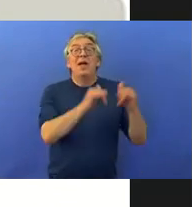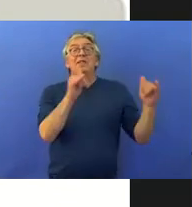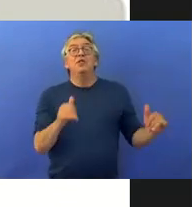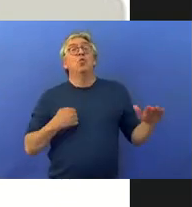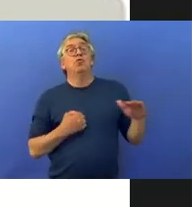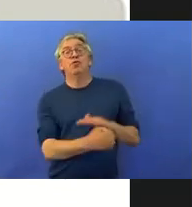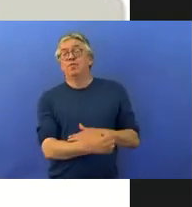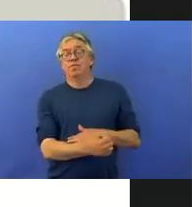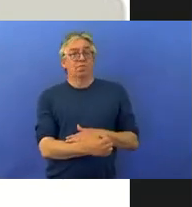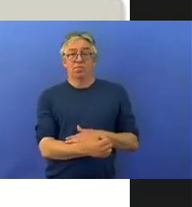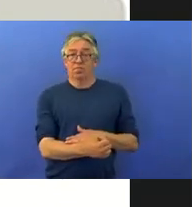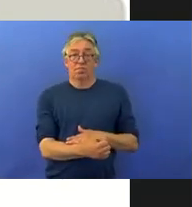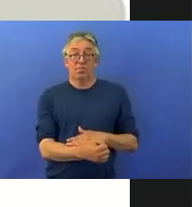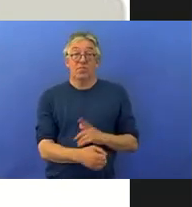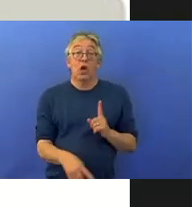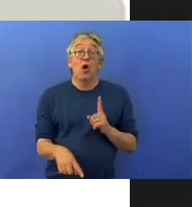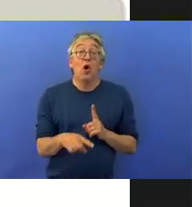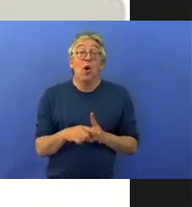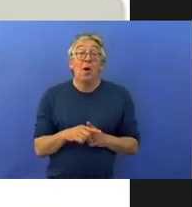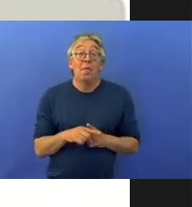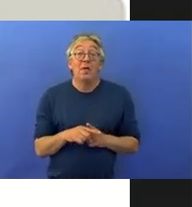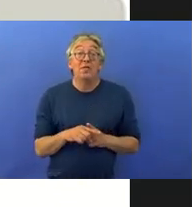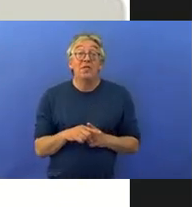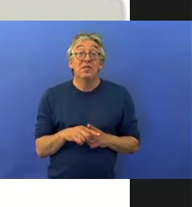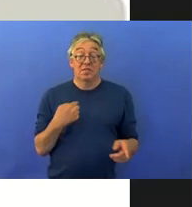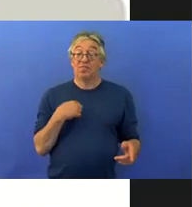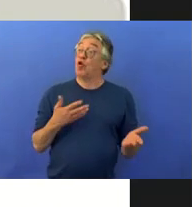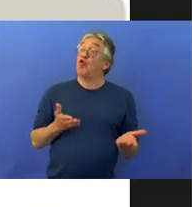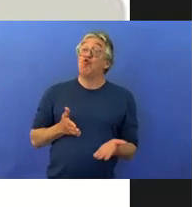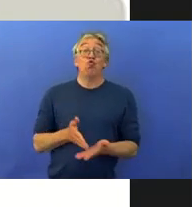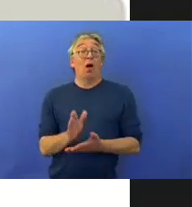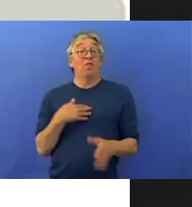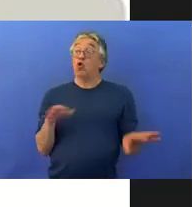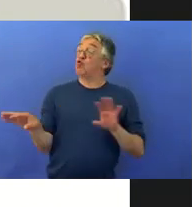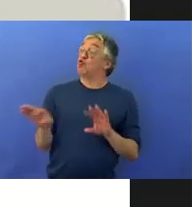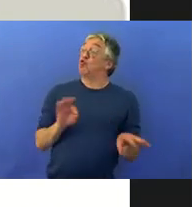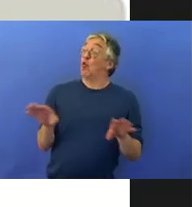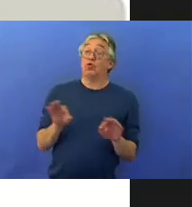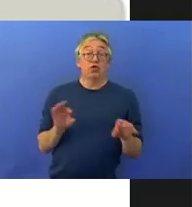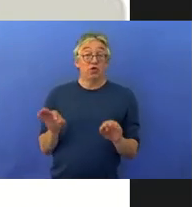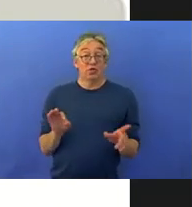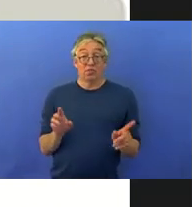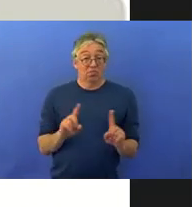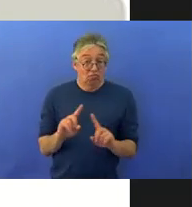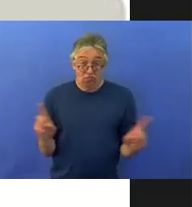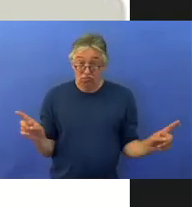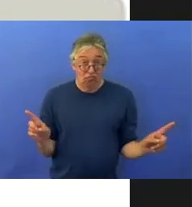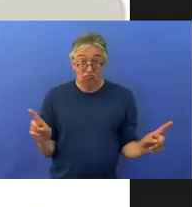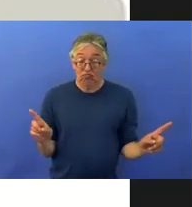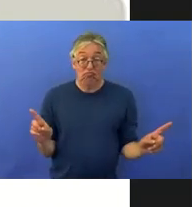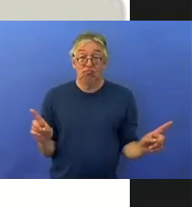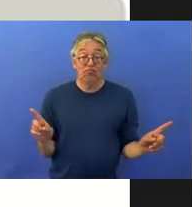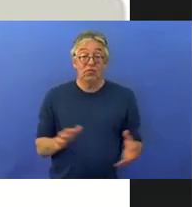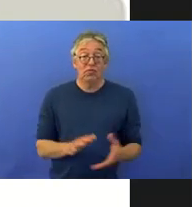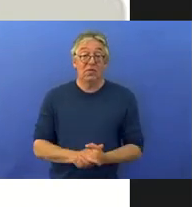and above all, not losing personal choice and autonomy as a result of an imposition. Article 19